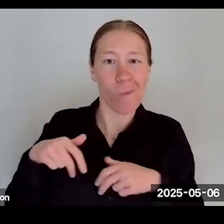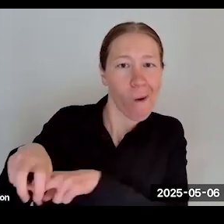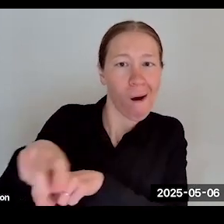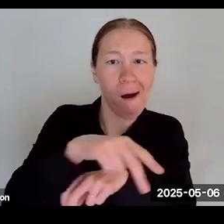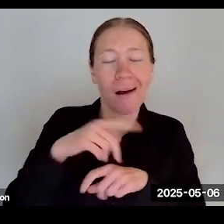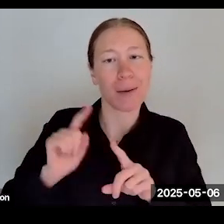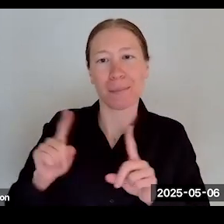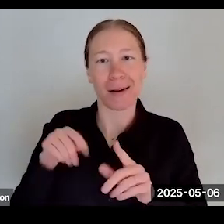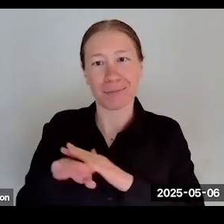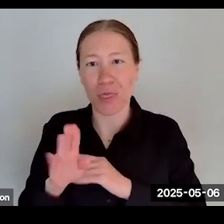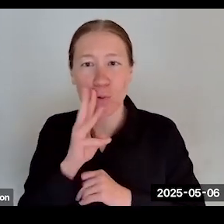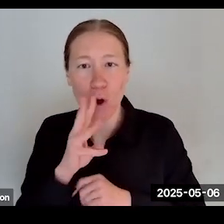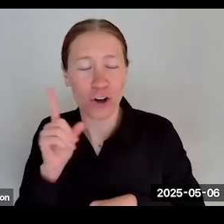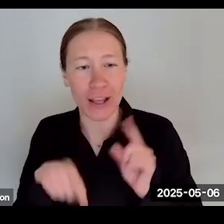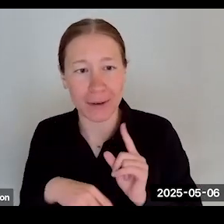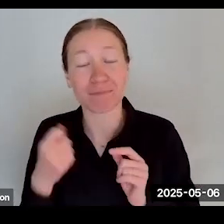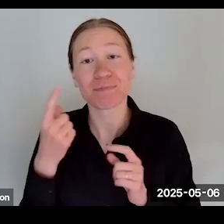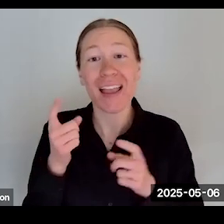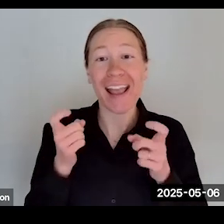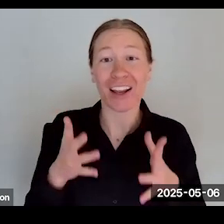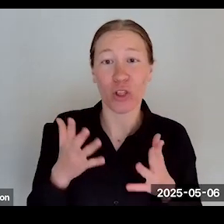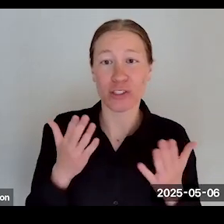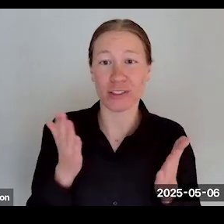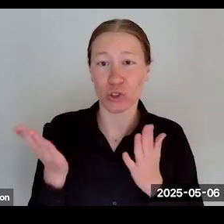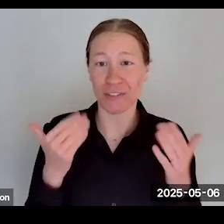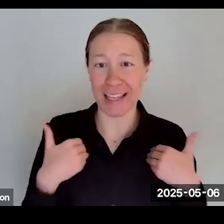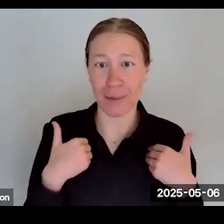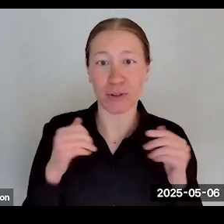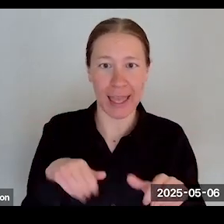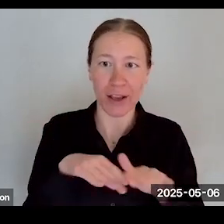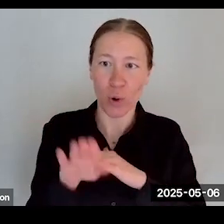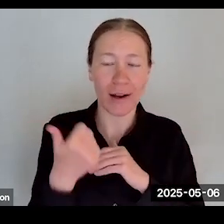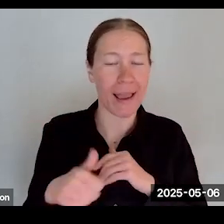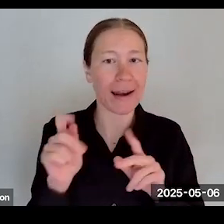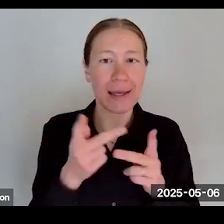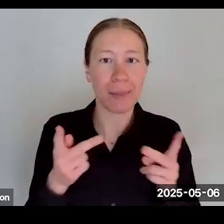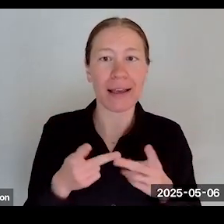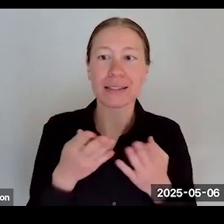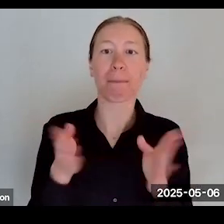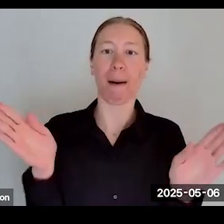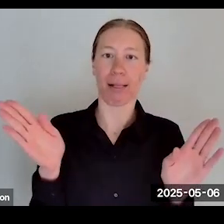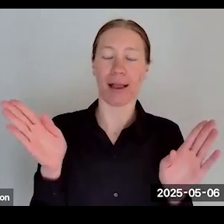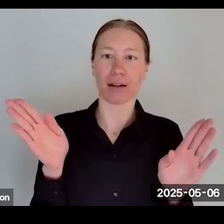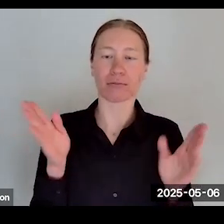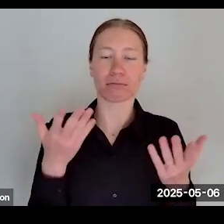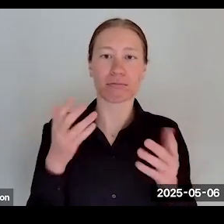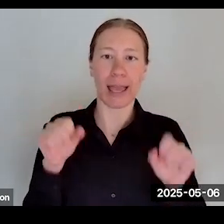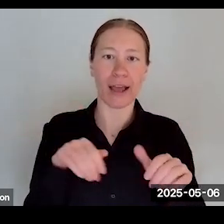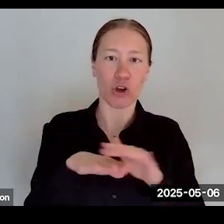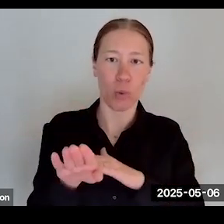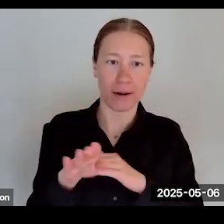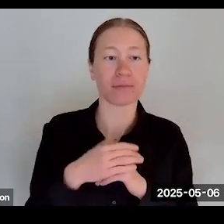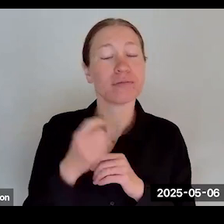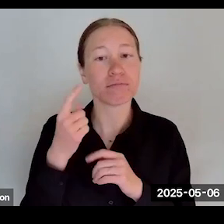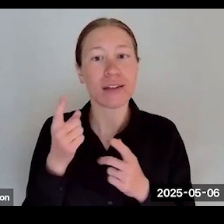Handlers and service animals are allowed to go in any place that the public is invited in or able to go. Handlers are also